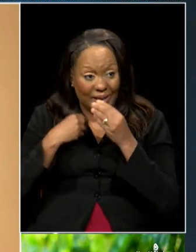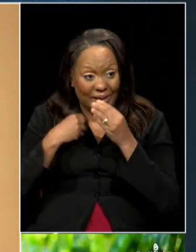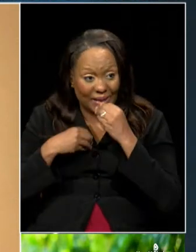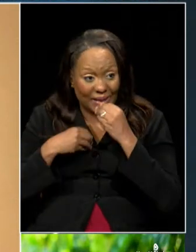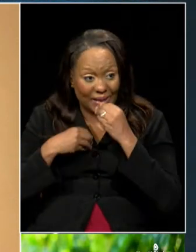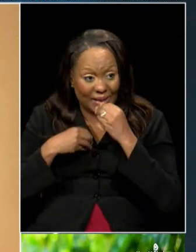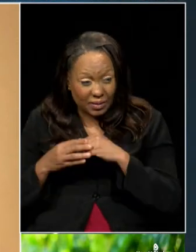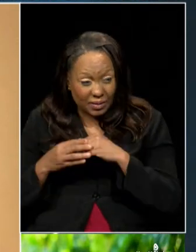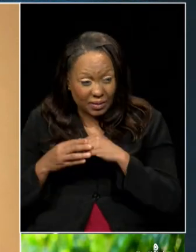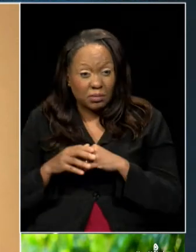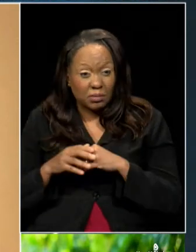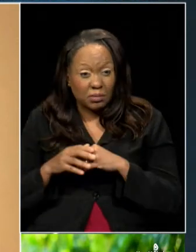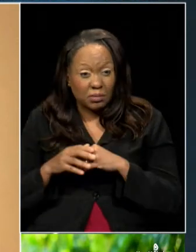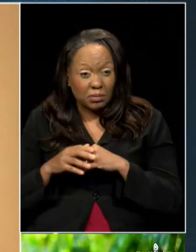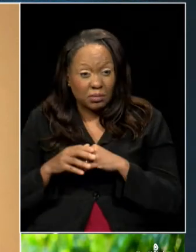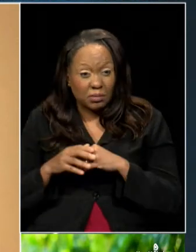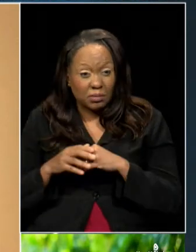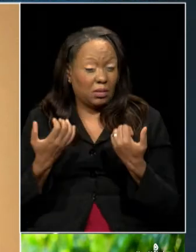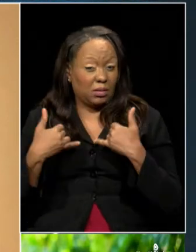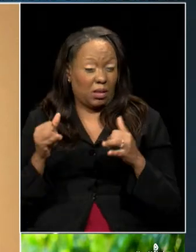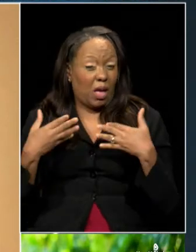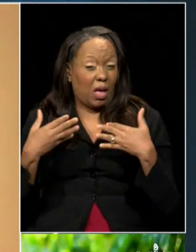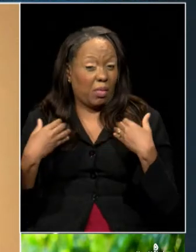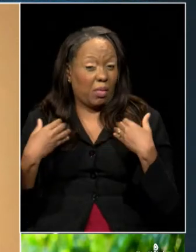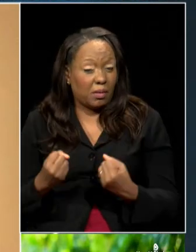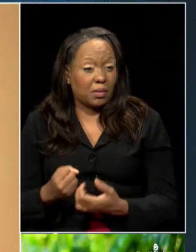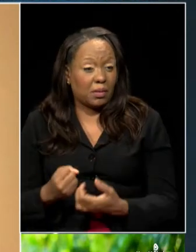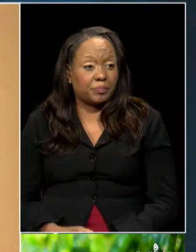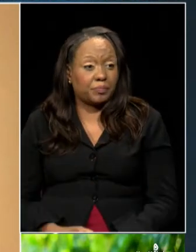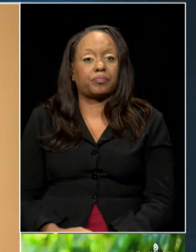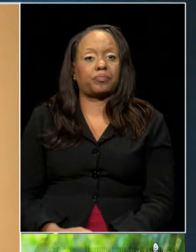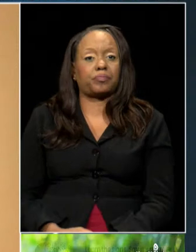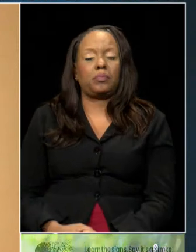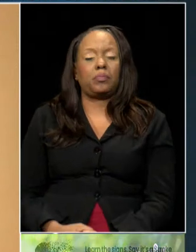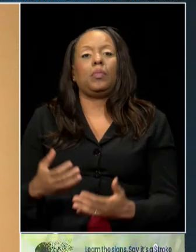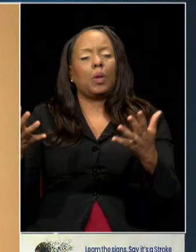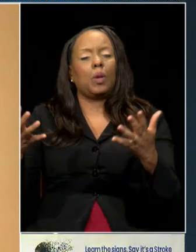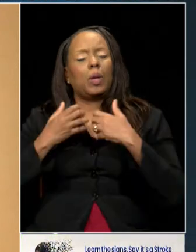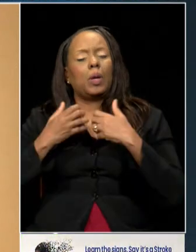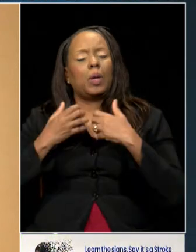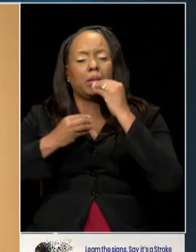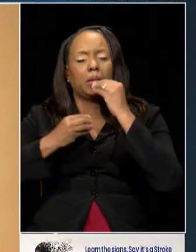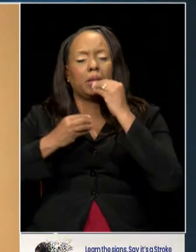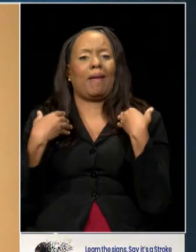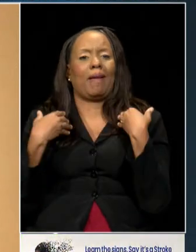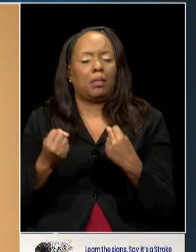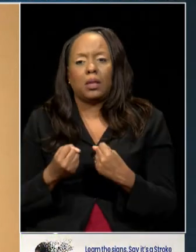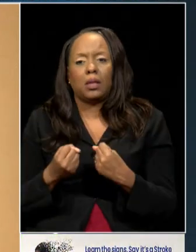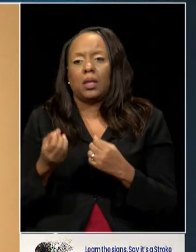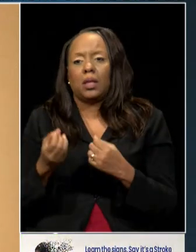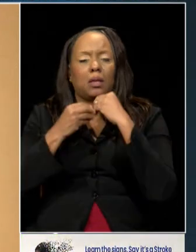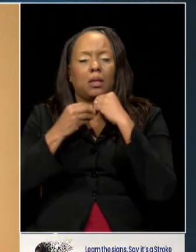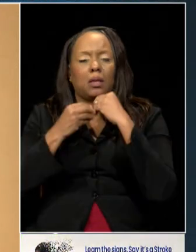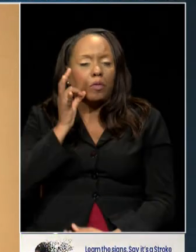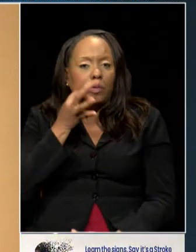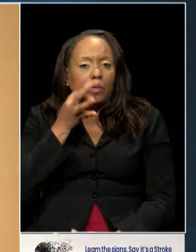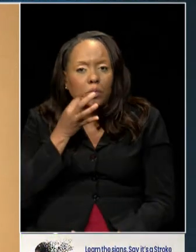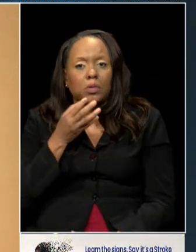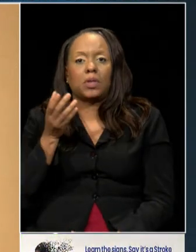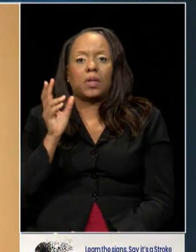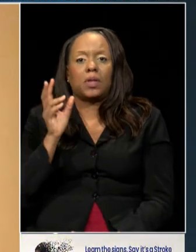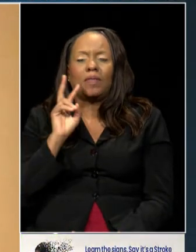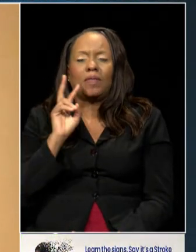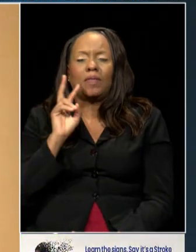just how healthy these things are. So obviously if we want patients to eat healthy and eat your fruits and vegetables, and now we're telling